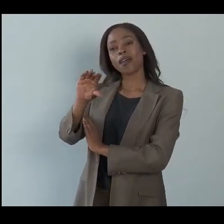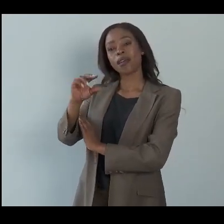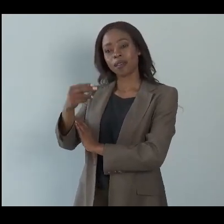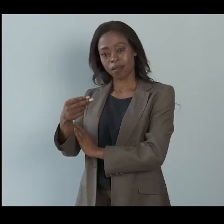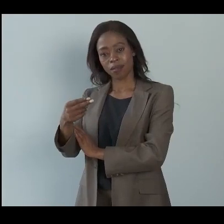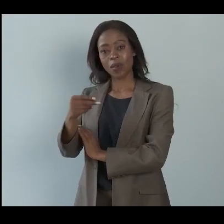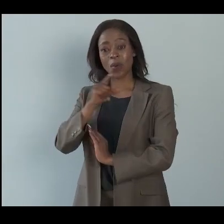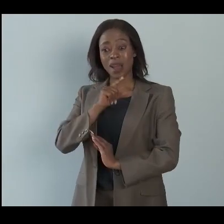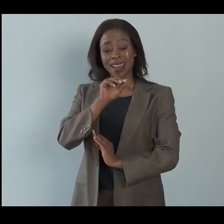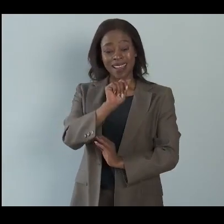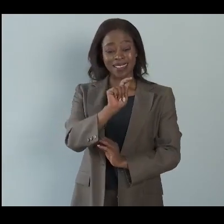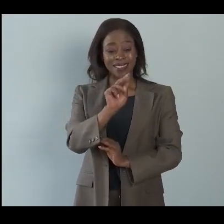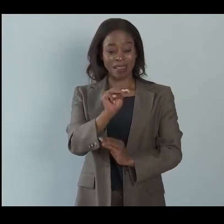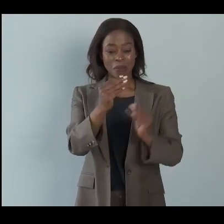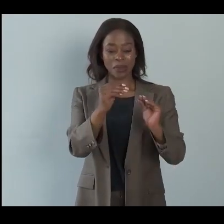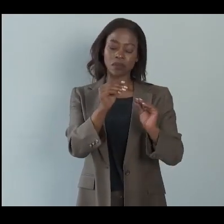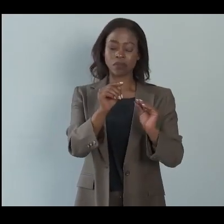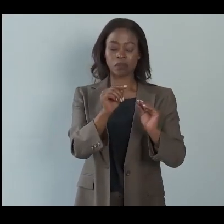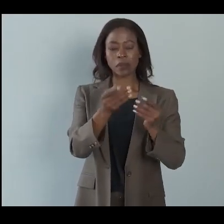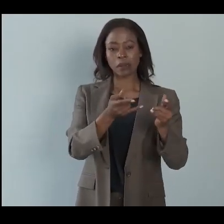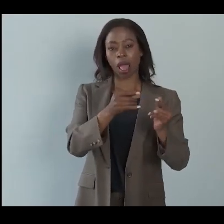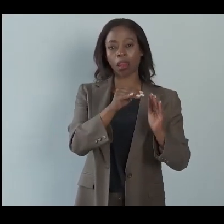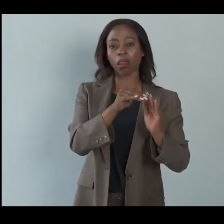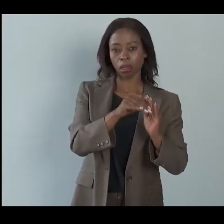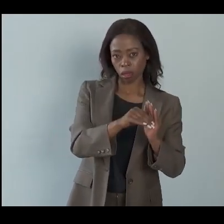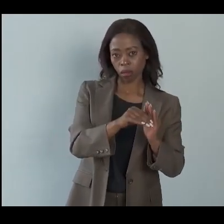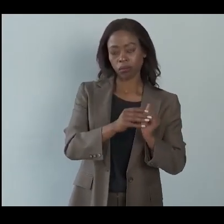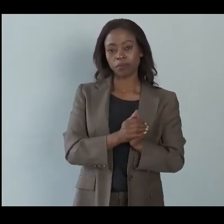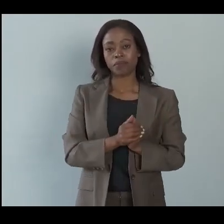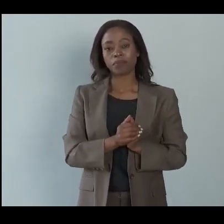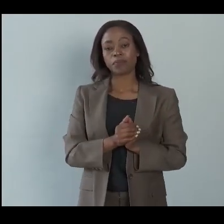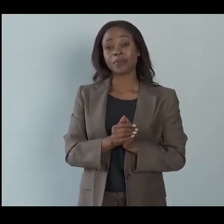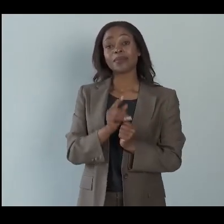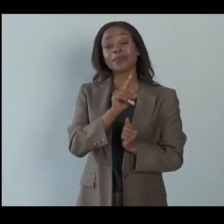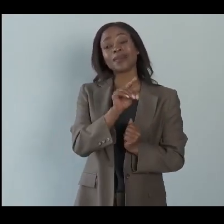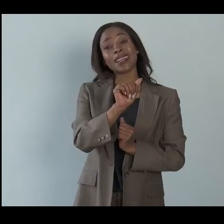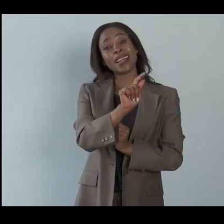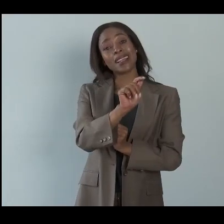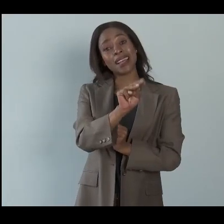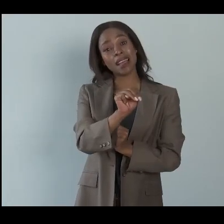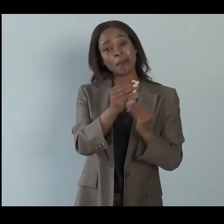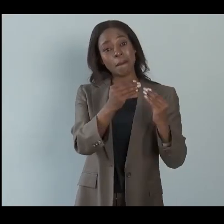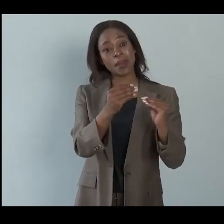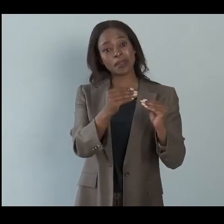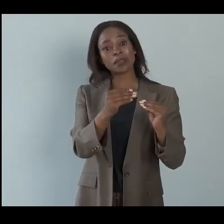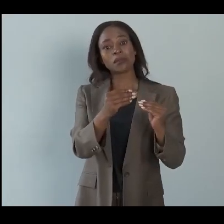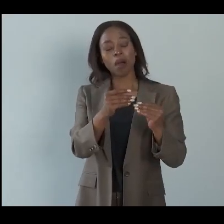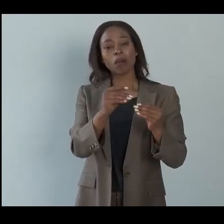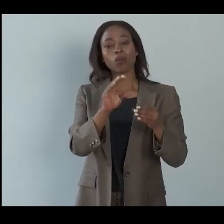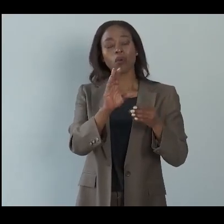business. On a like-for-like basis, excluding the ATM business, hardware sales were up